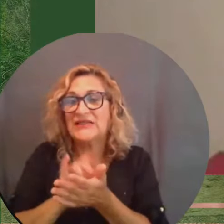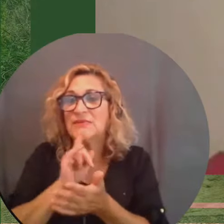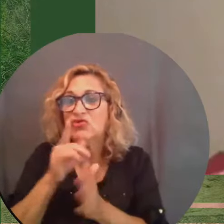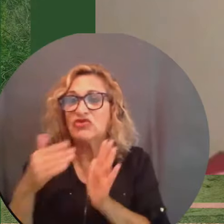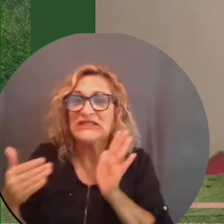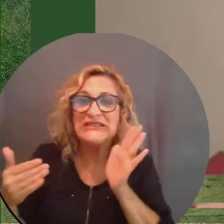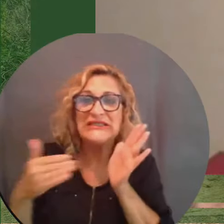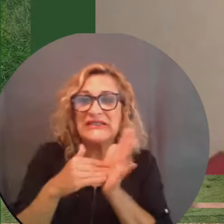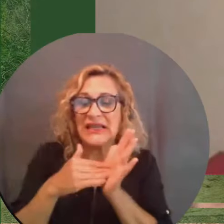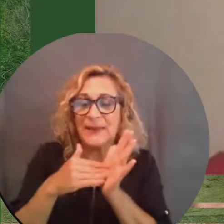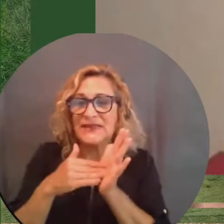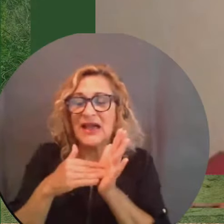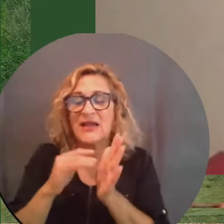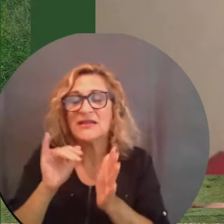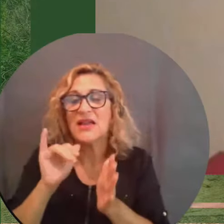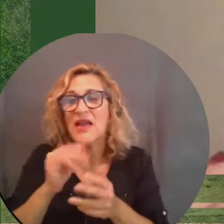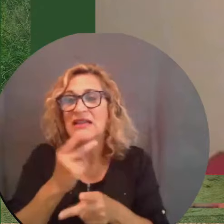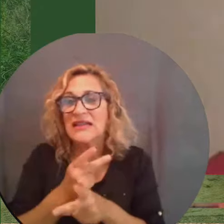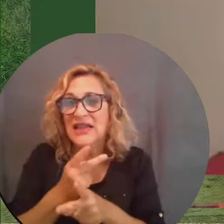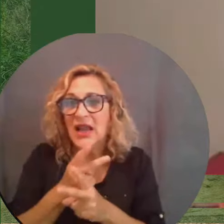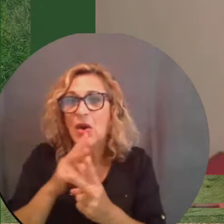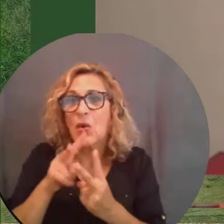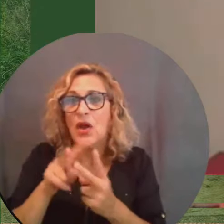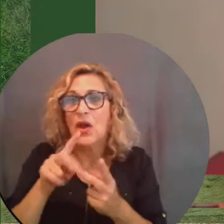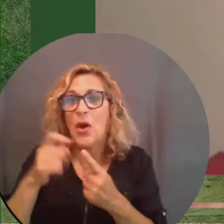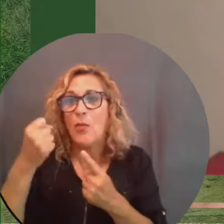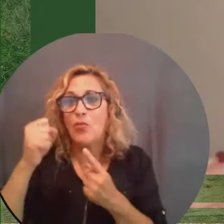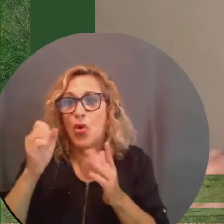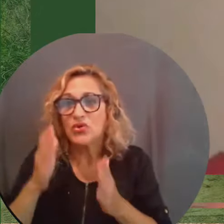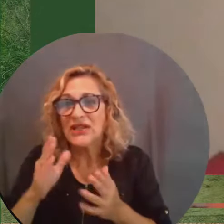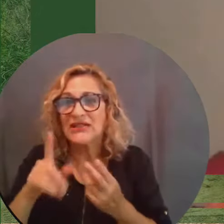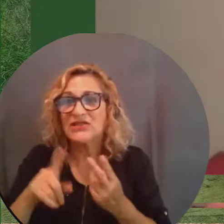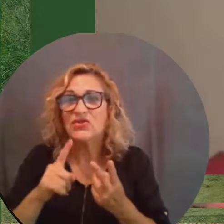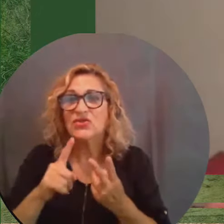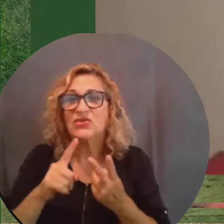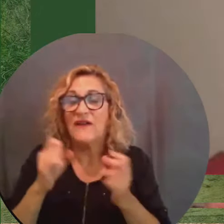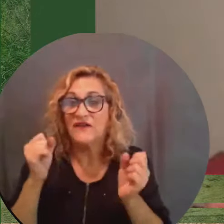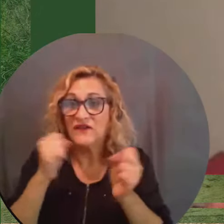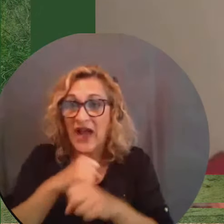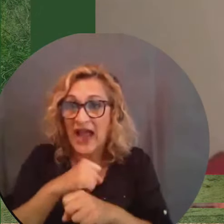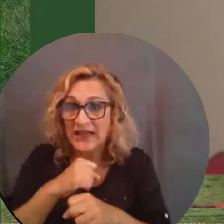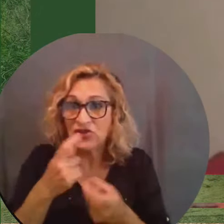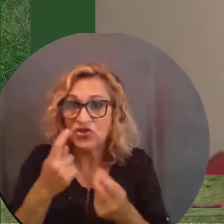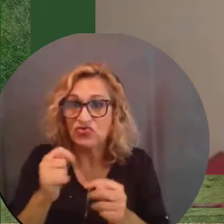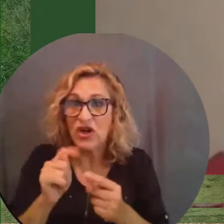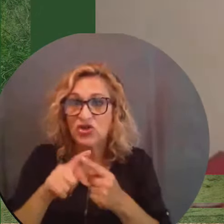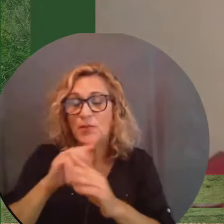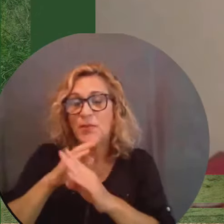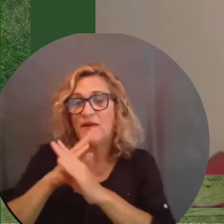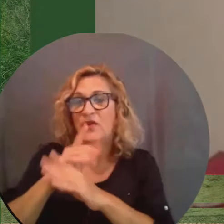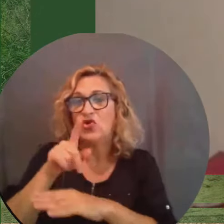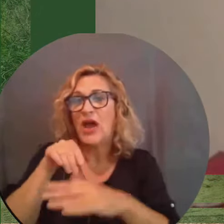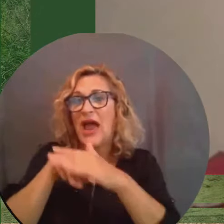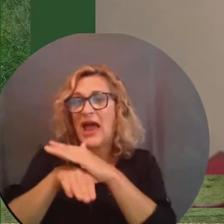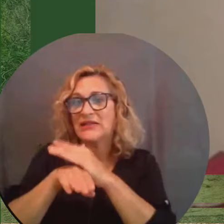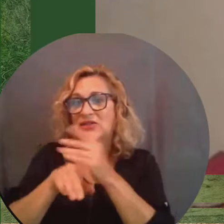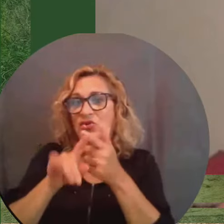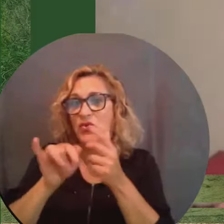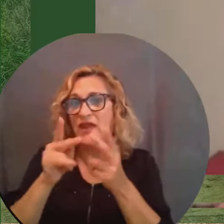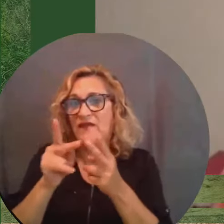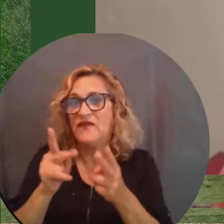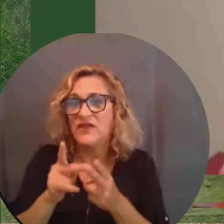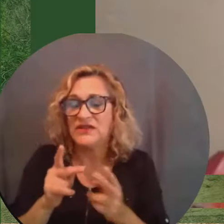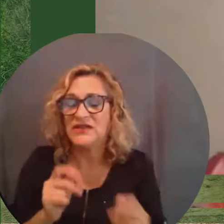This is a road trip to go receive care where there might be protesters violently trying to prohibit your access to the facility you're